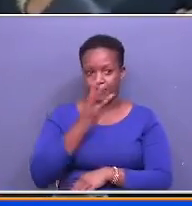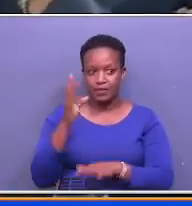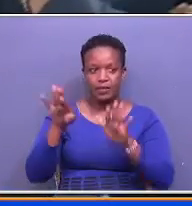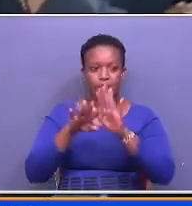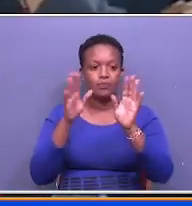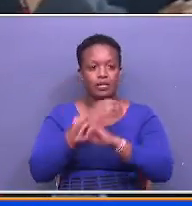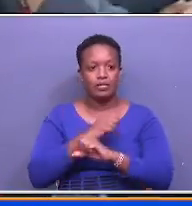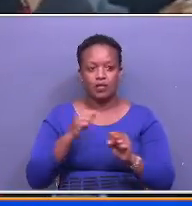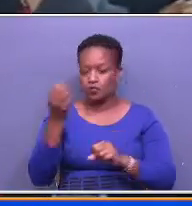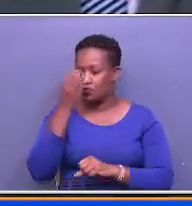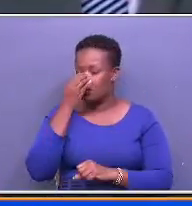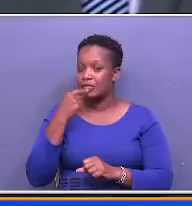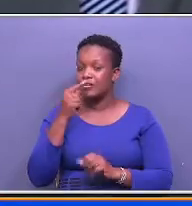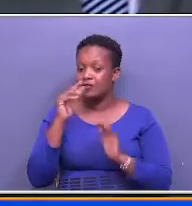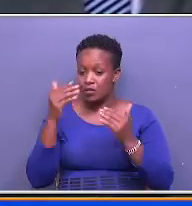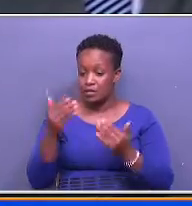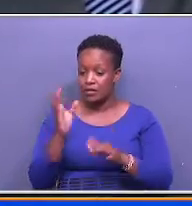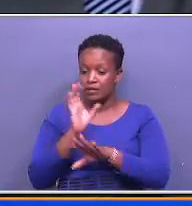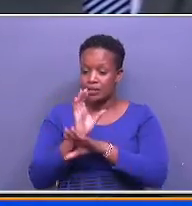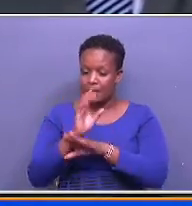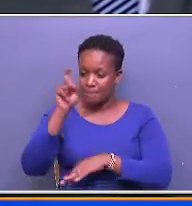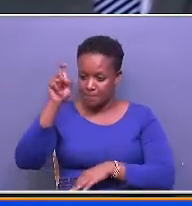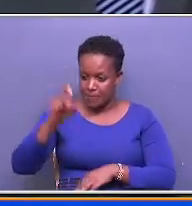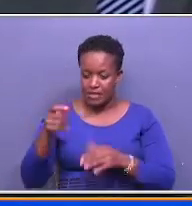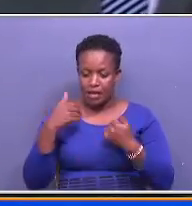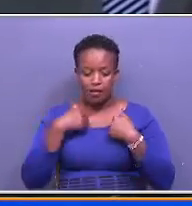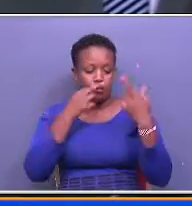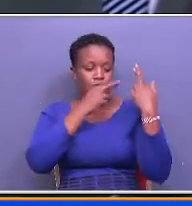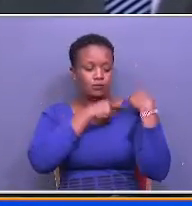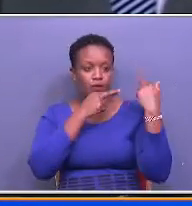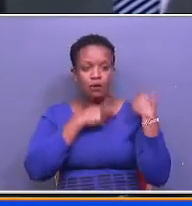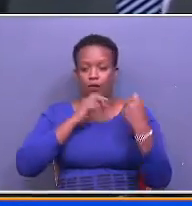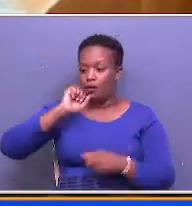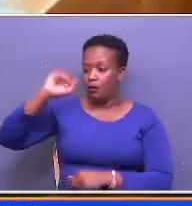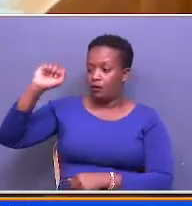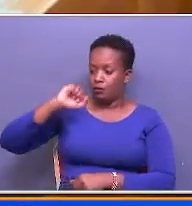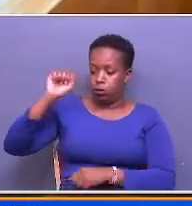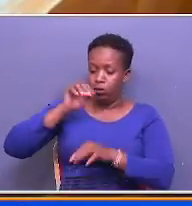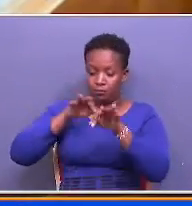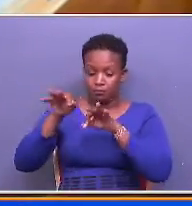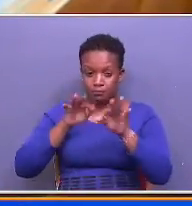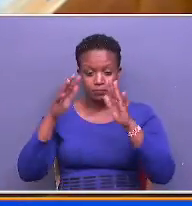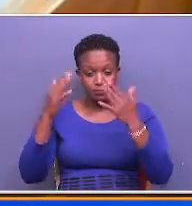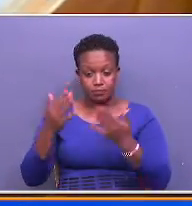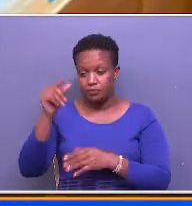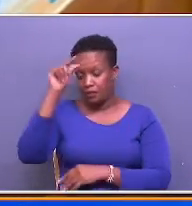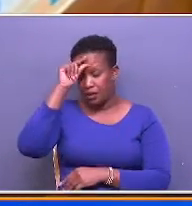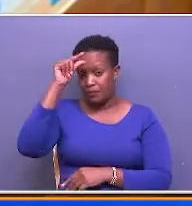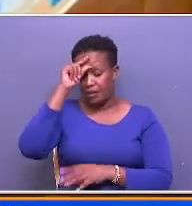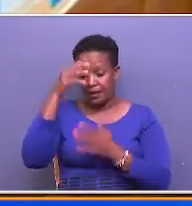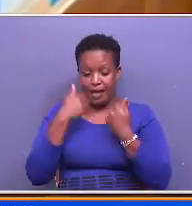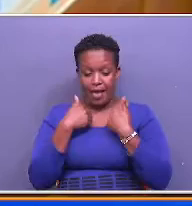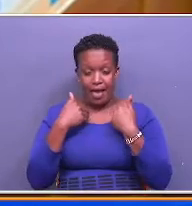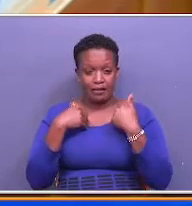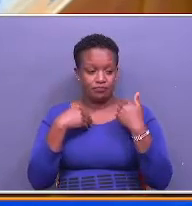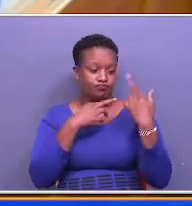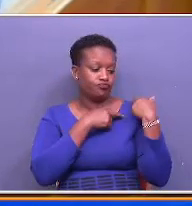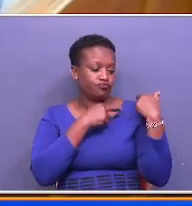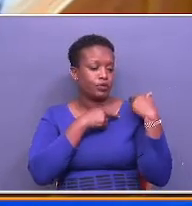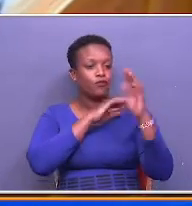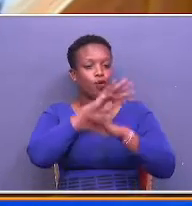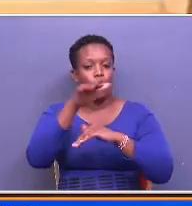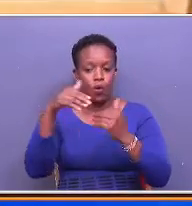the church must step forward and play an active role in politics, given that the government was a collective responsibility for